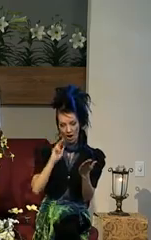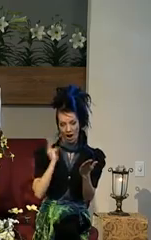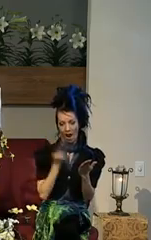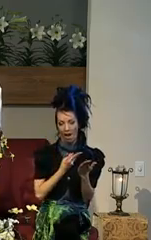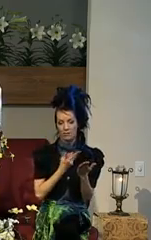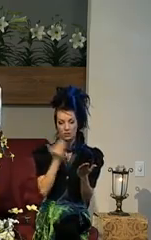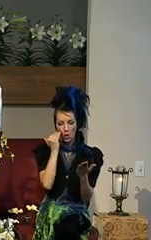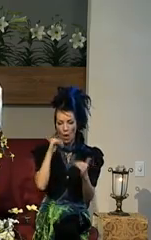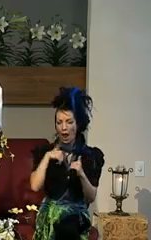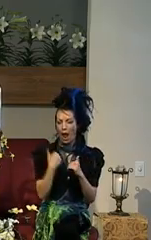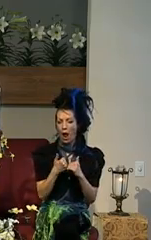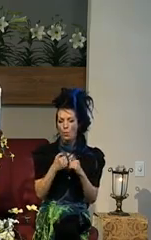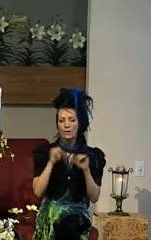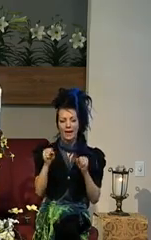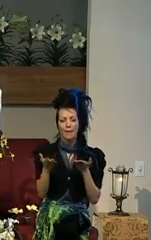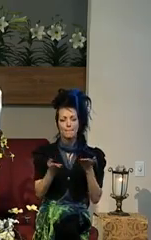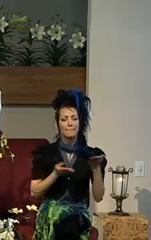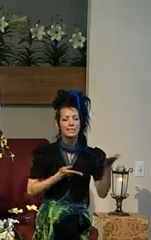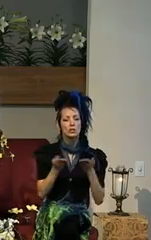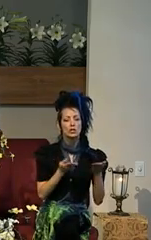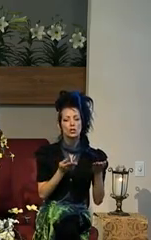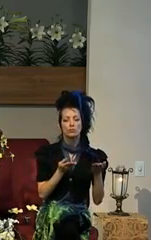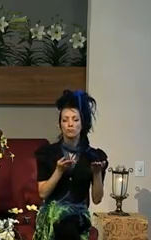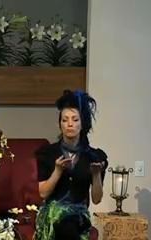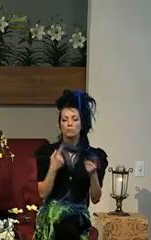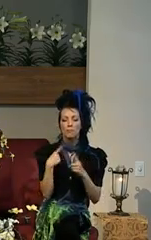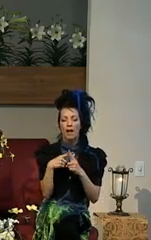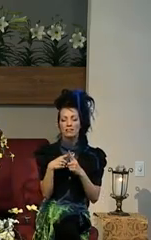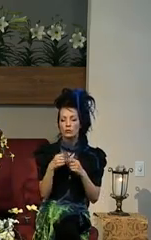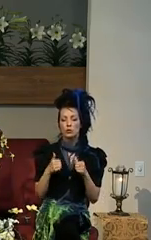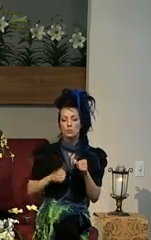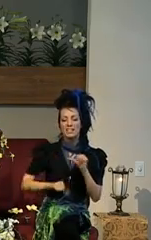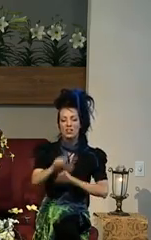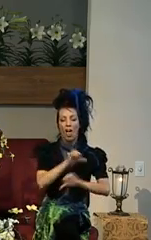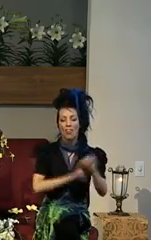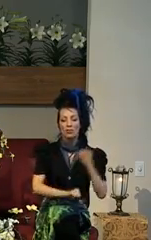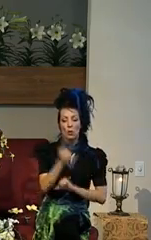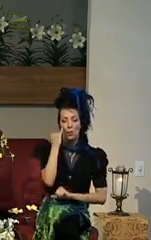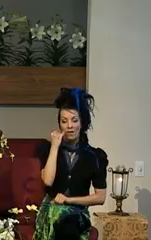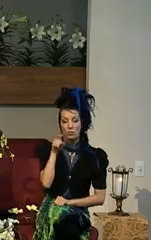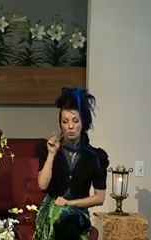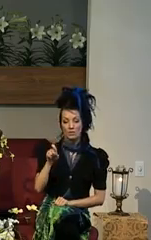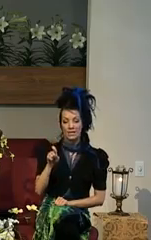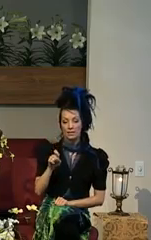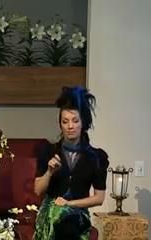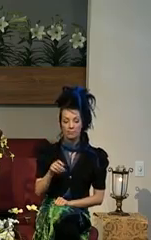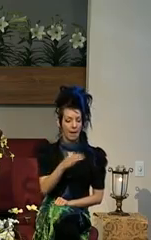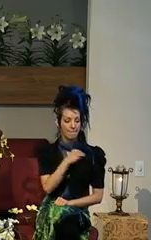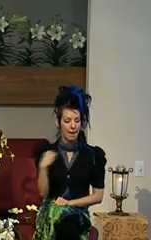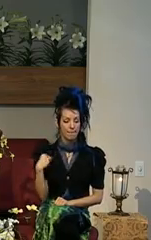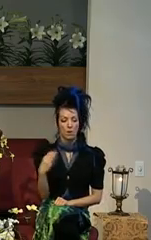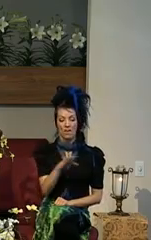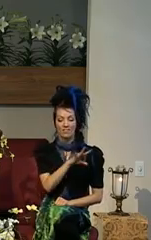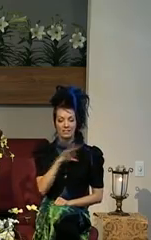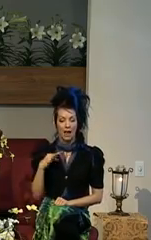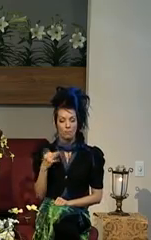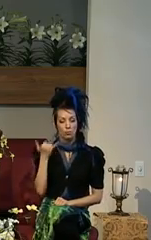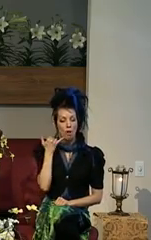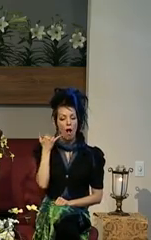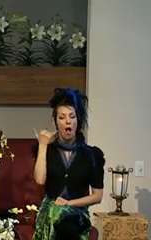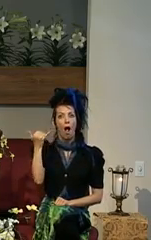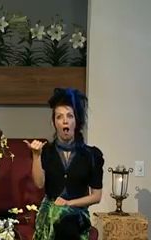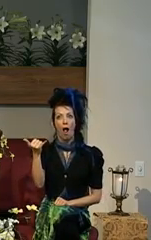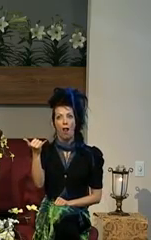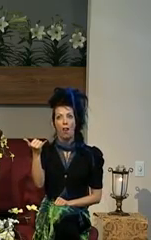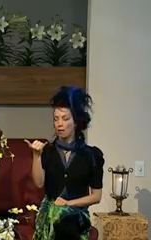important for us to know how we may be able to minister effectively one to the other. So if you're in need of a member of staff to give you a call this week,